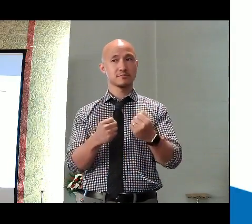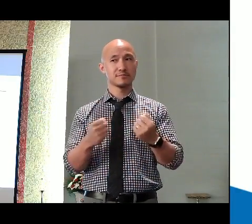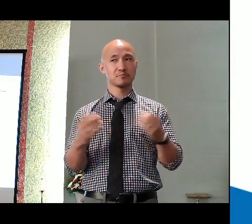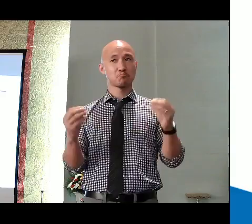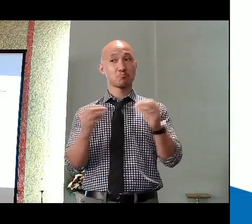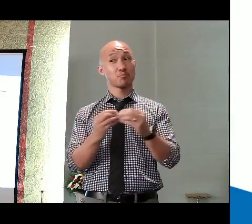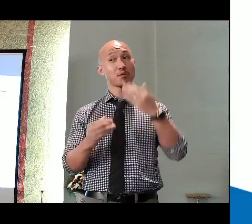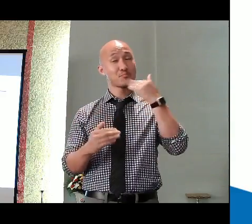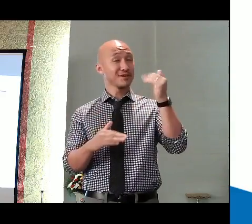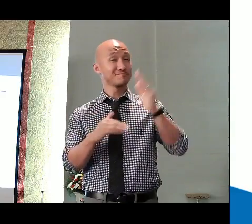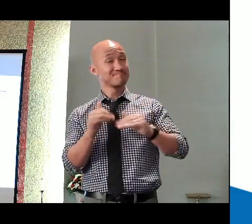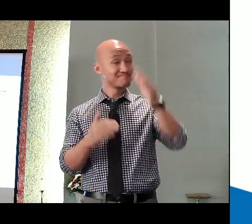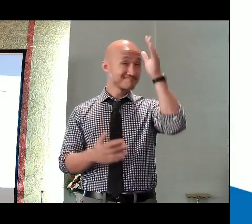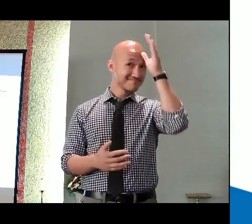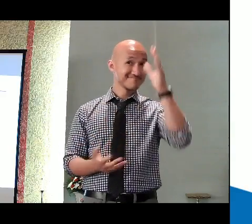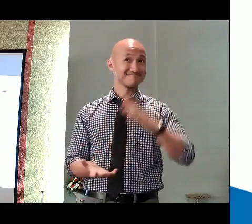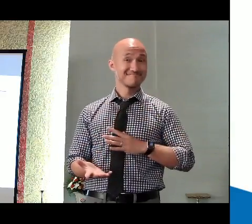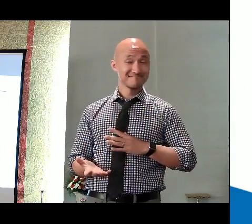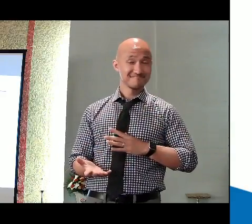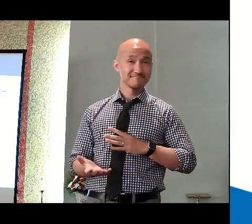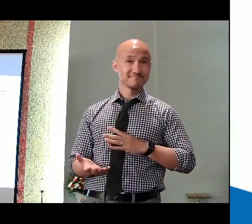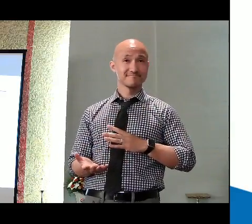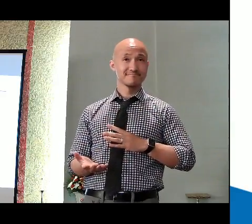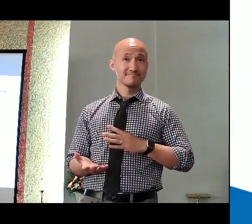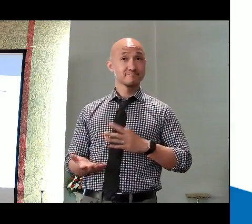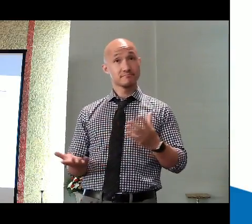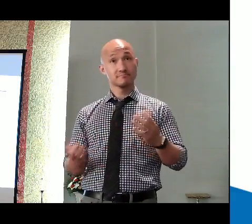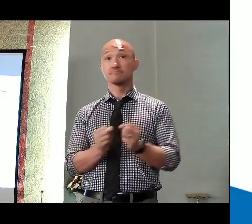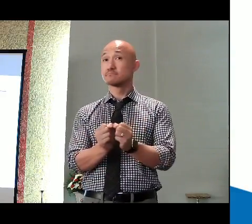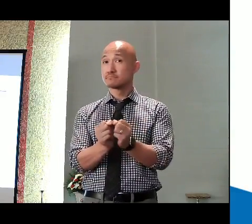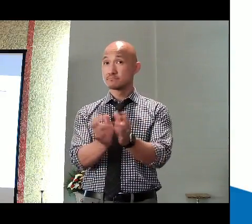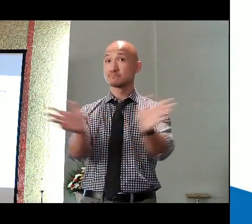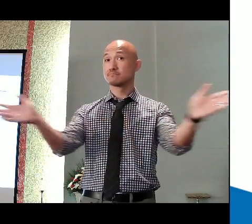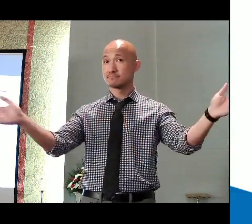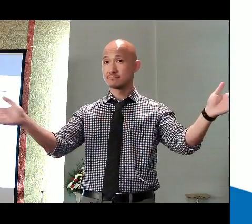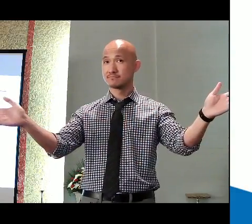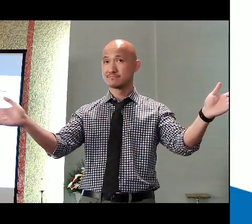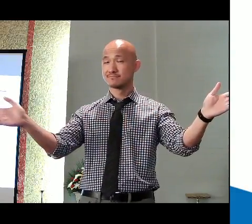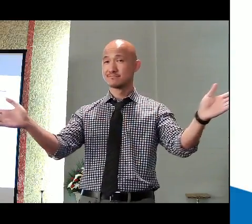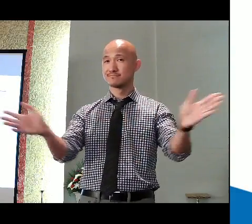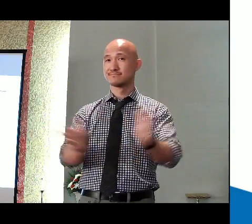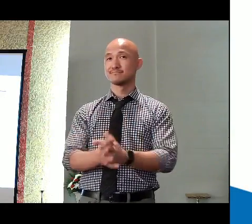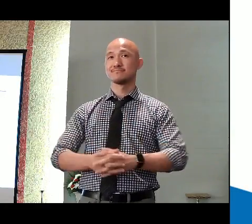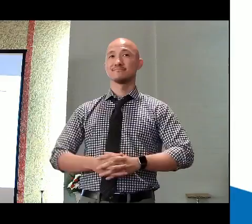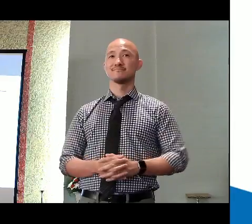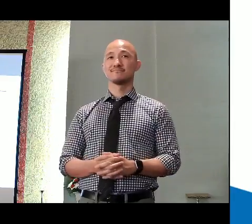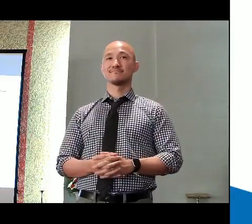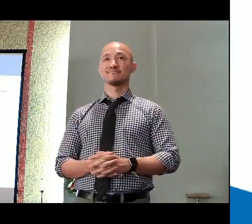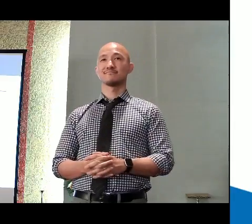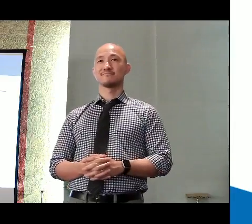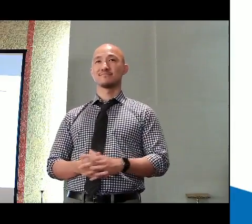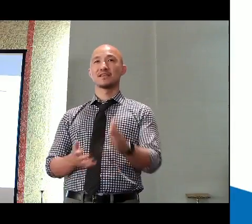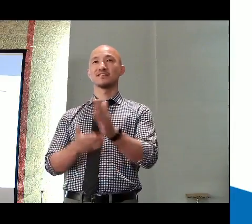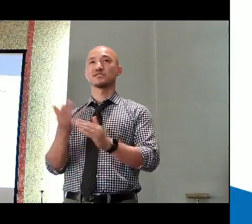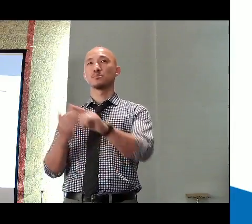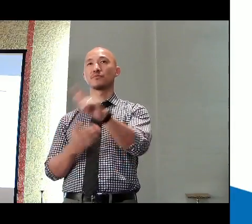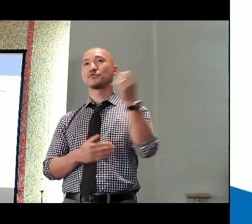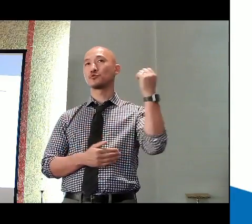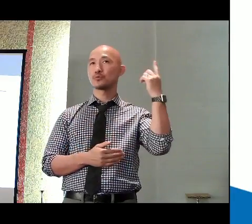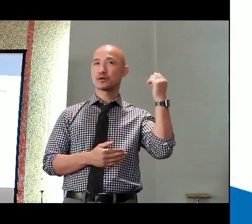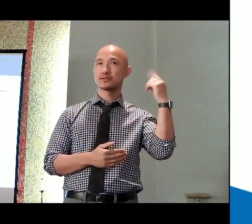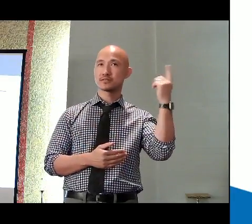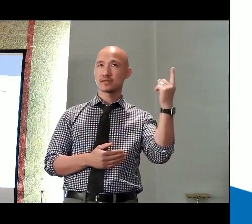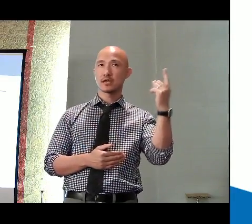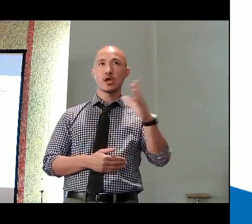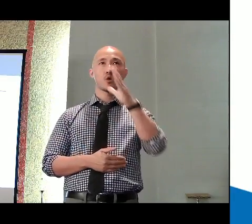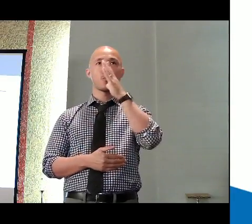of inner fortitude required when they go through certain things. And I know many of you have heard of the reference, right? That women can